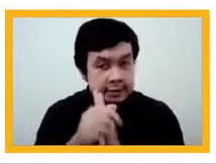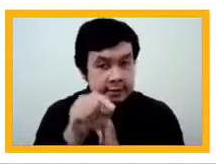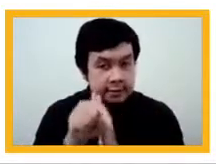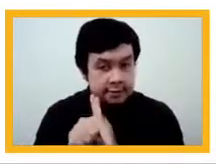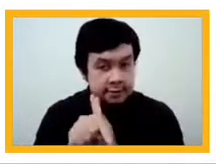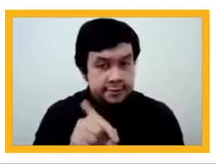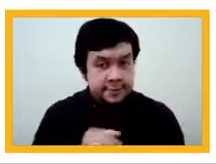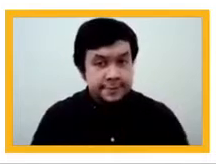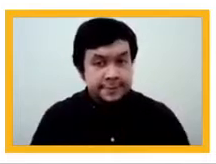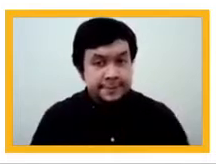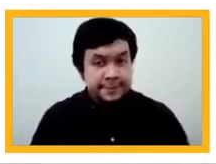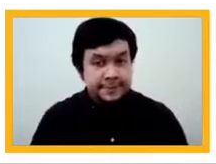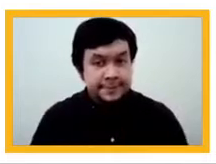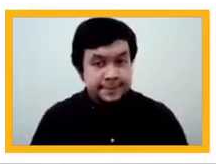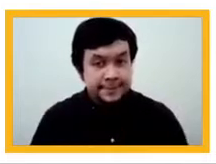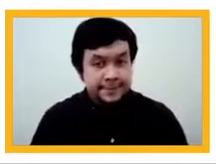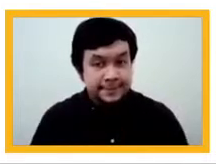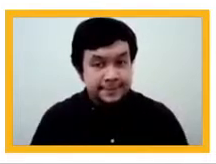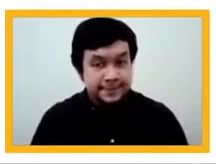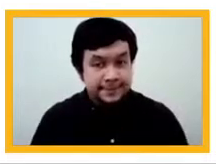for high-skilled labor.